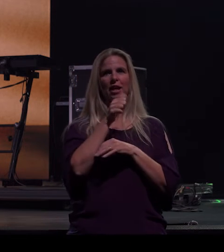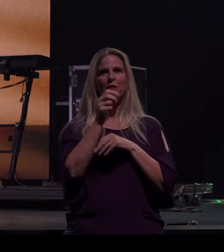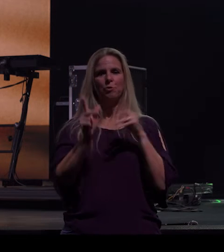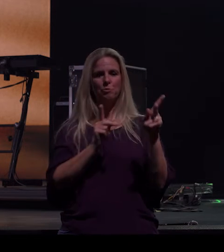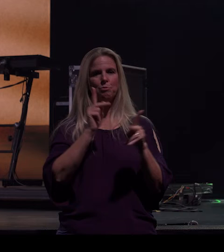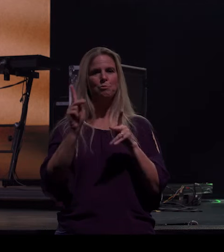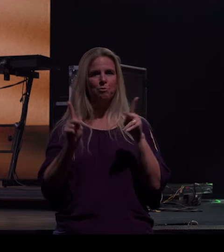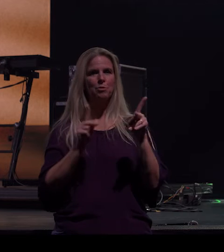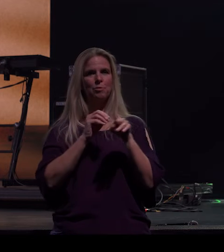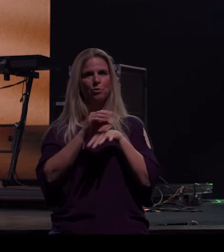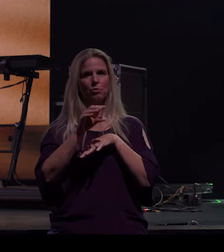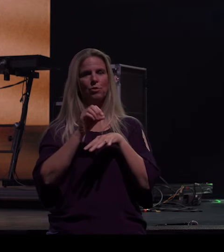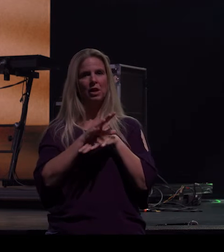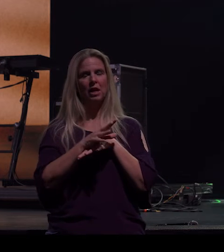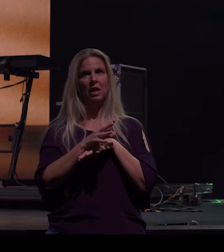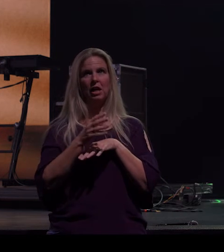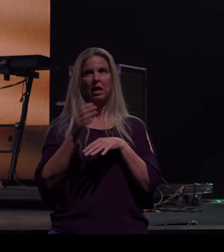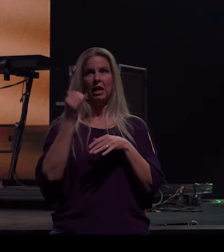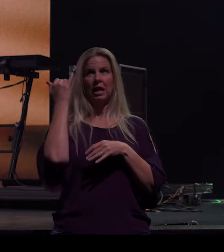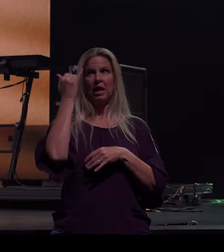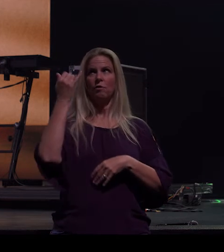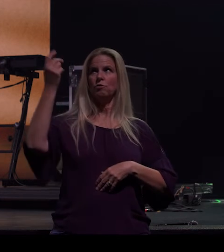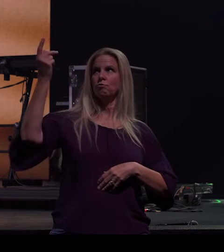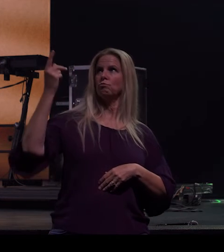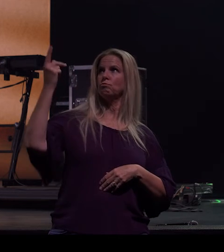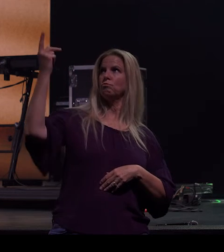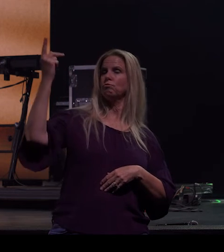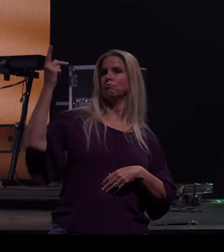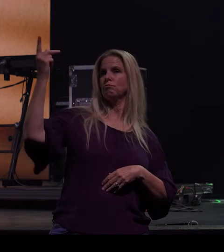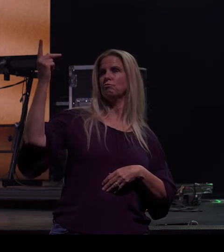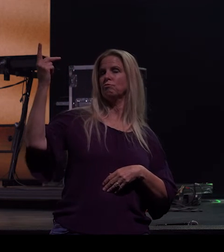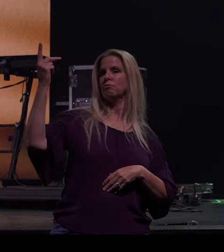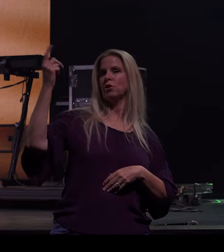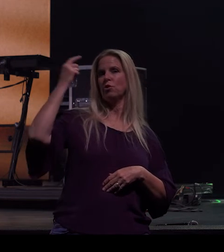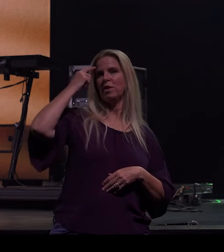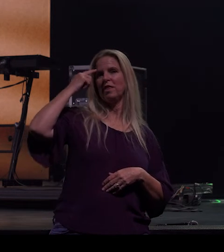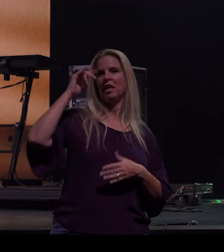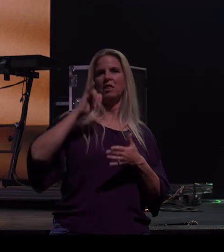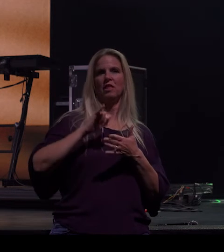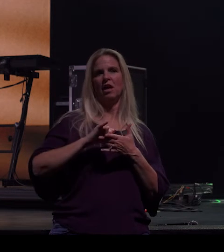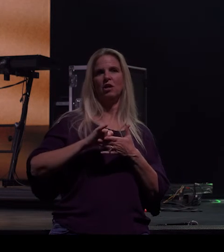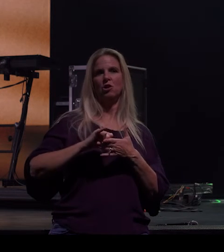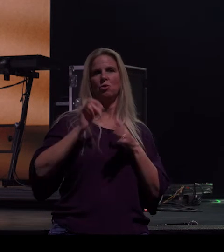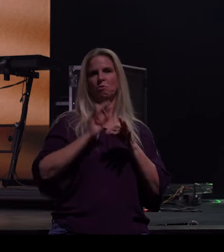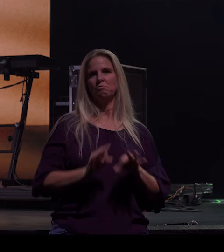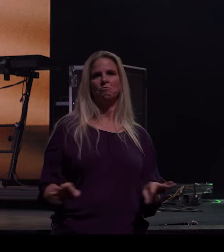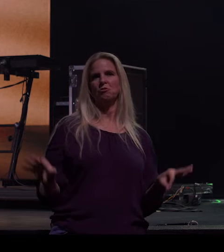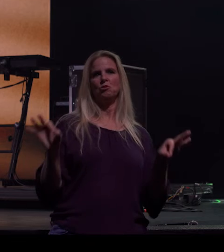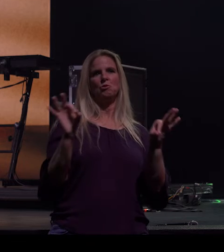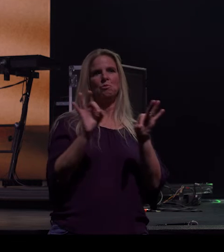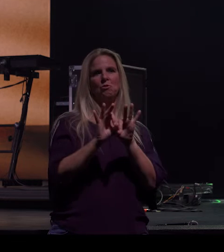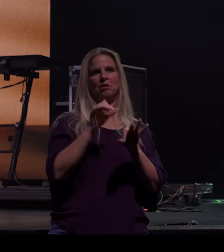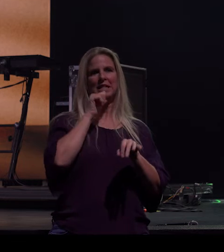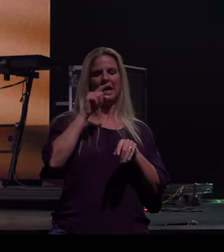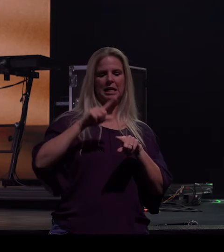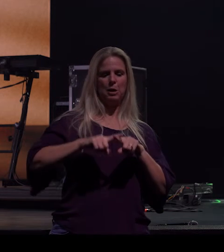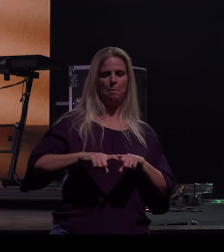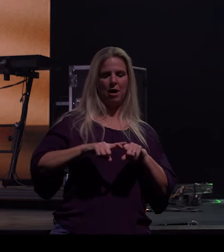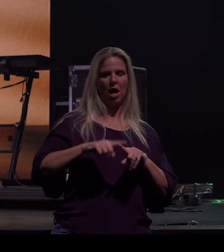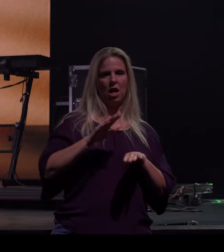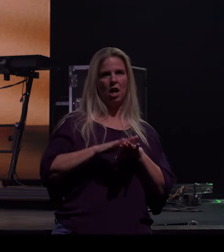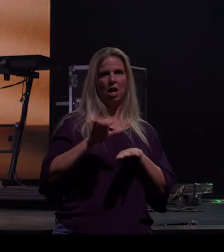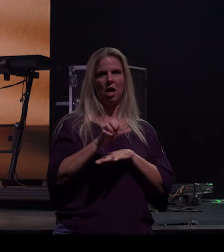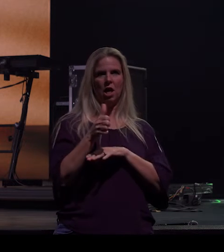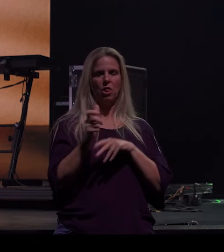what you'd do? You'd think you were a bigger deal than you were. You'd get all self-sufficient and you wouldn't rely on other people. And I'm just telling you, whatever you're dealing with